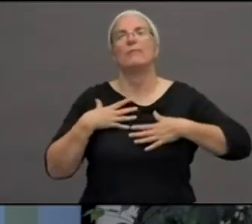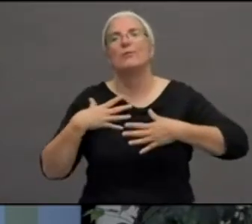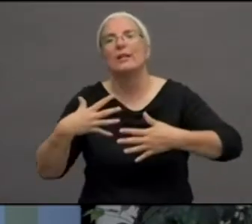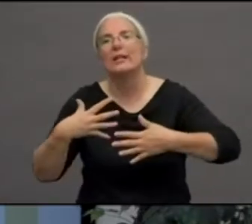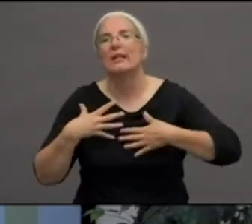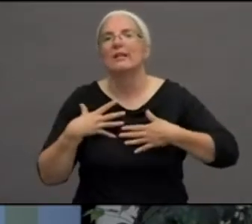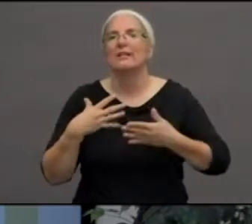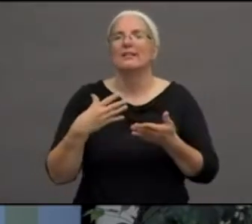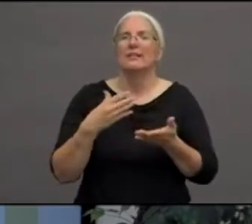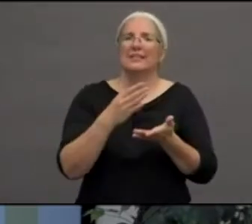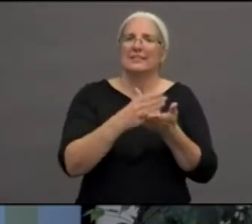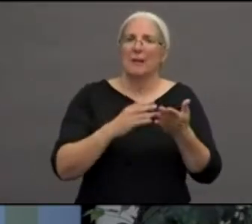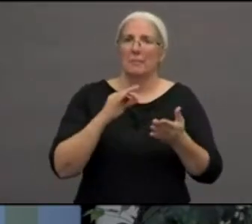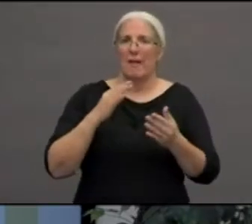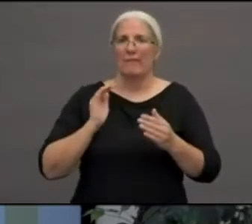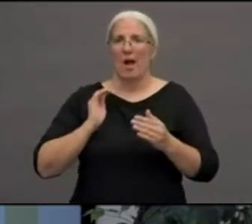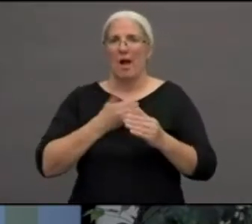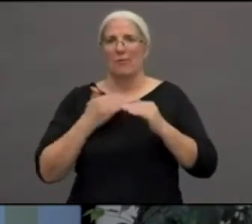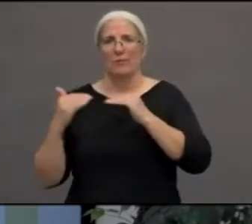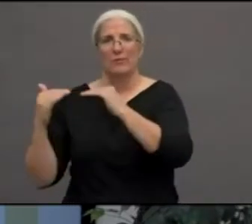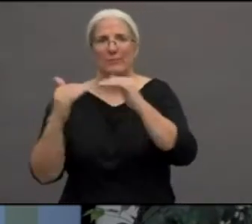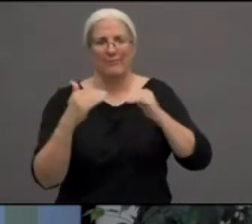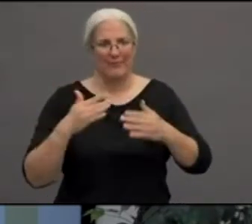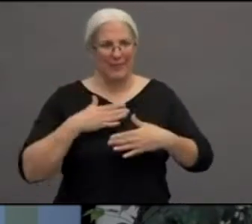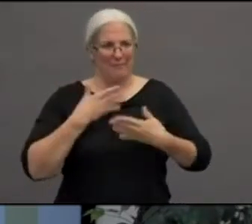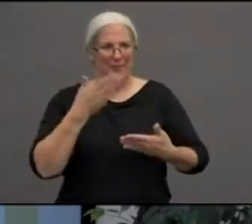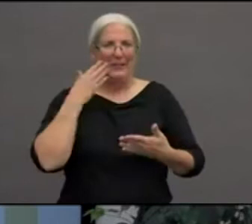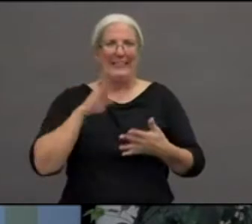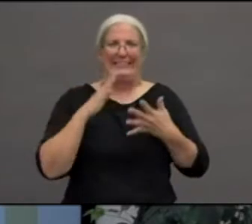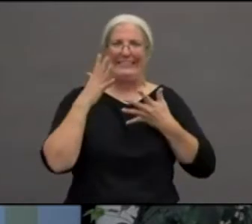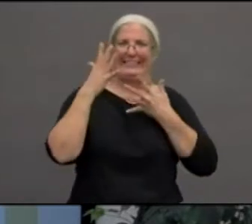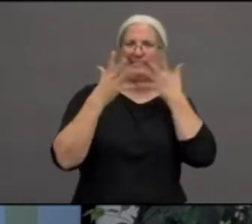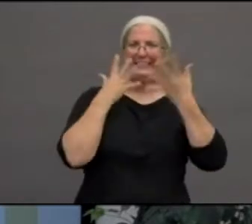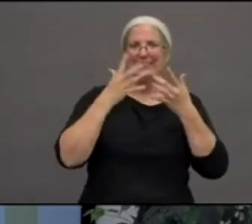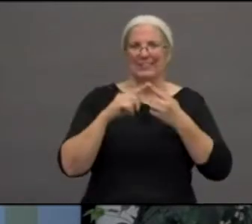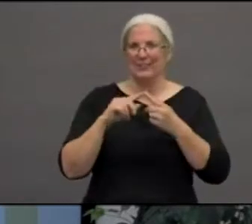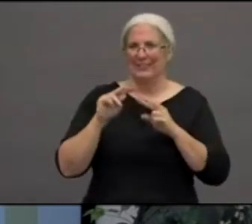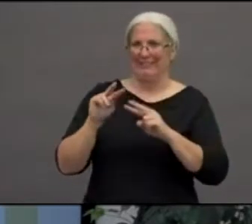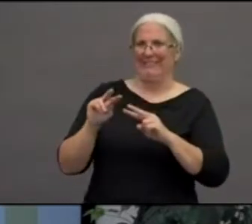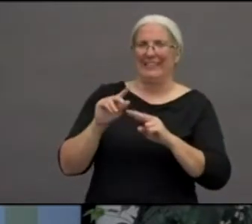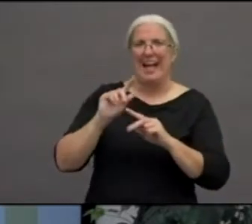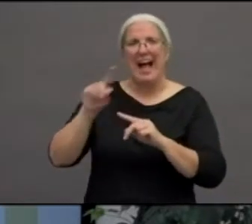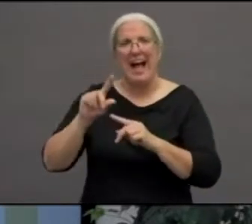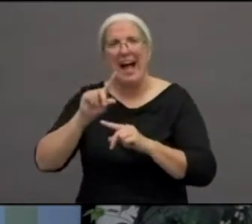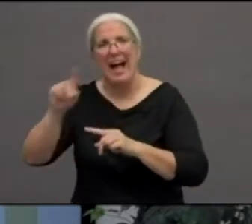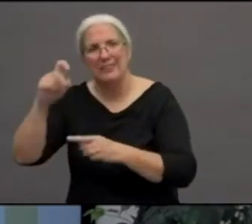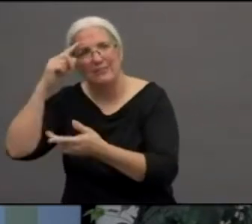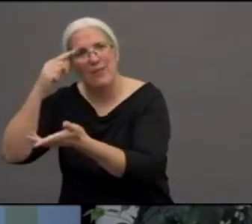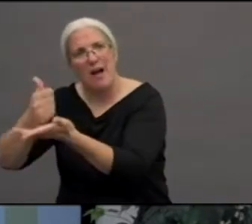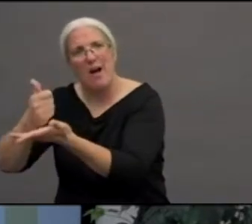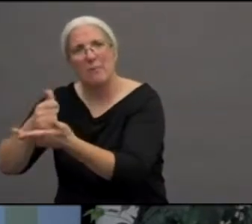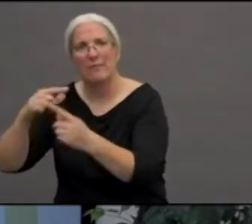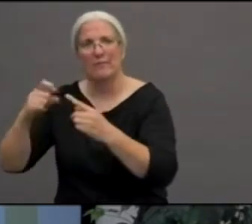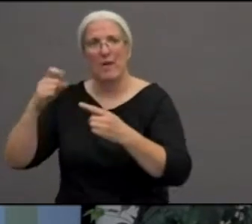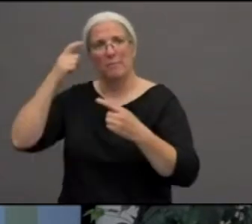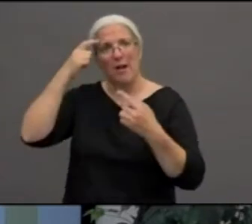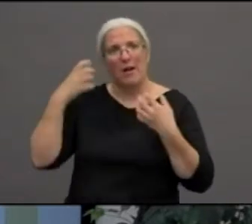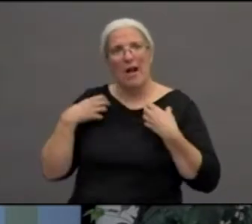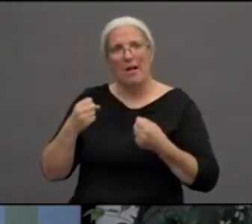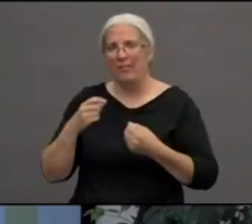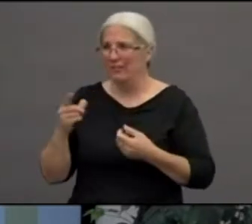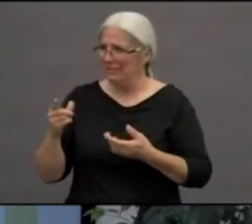have admitted being ashamed to seek therapy. Could you share why a person should not be ashamed, especially the youth and young